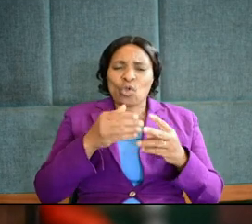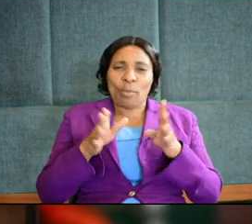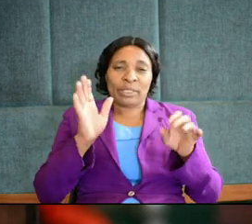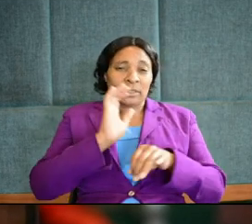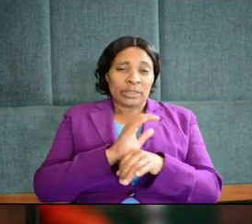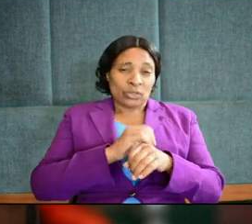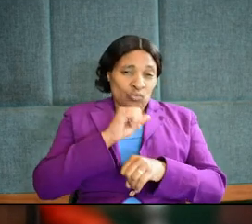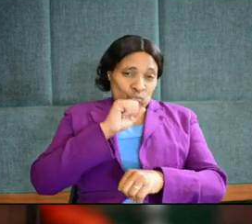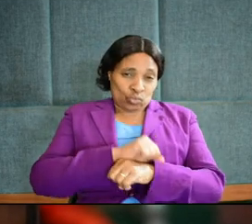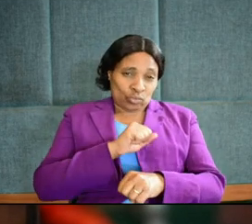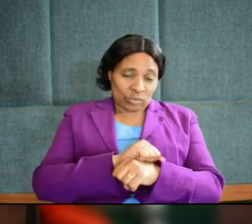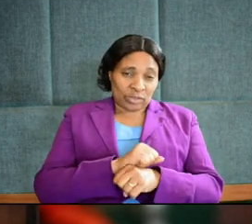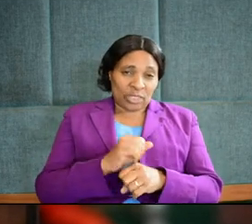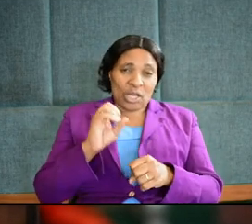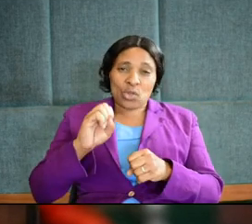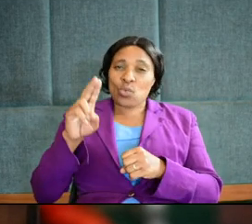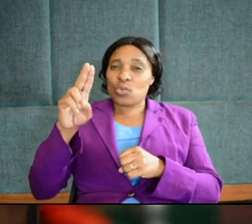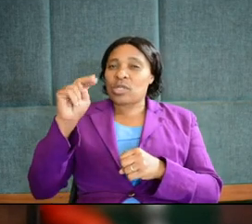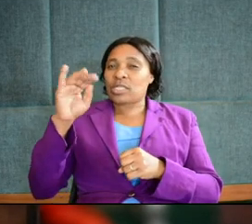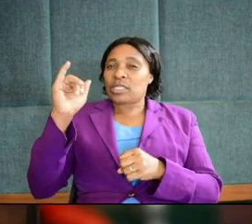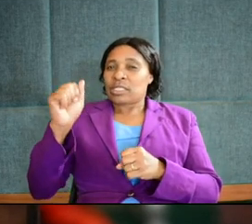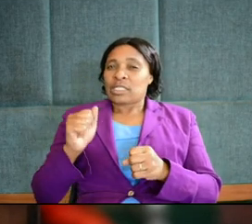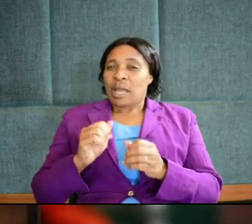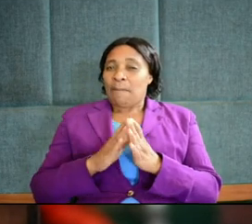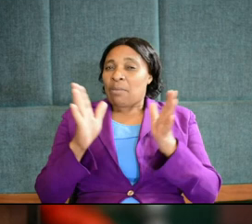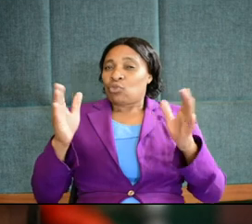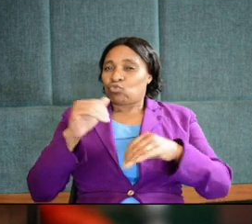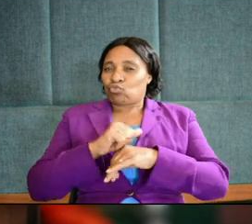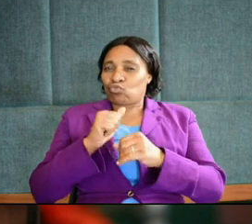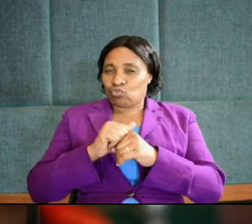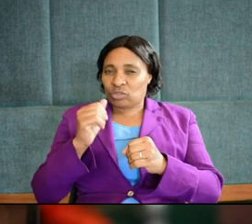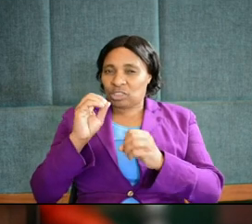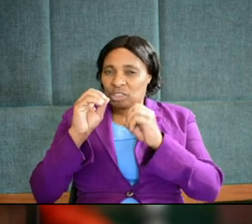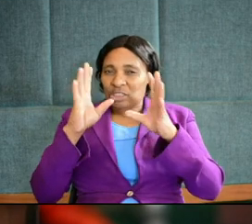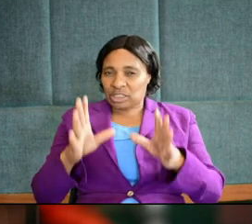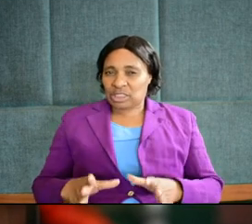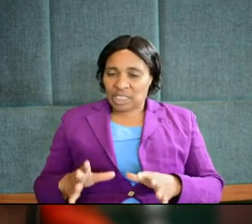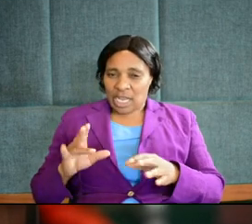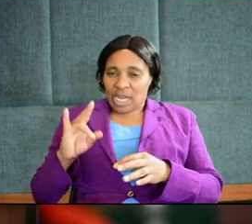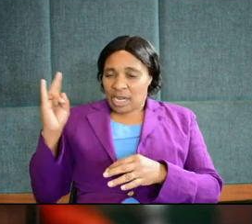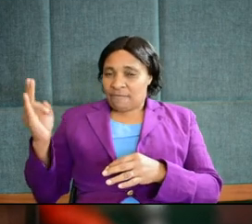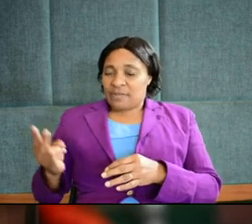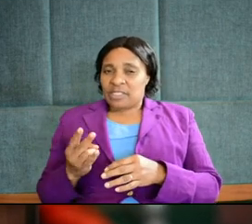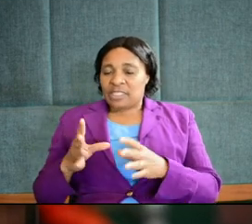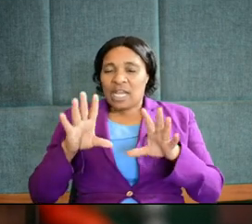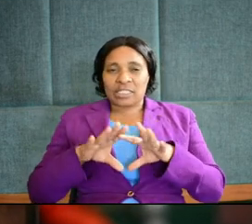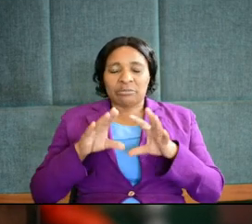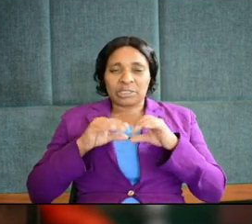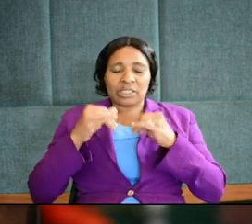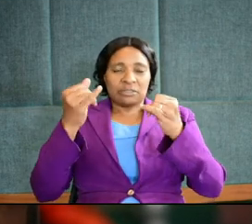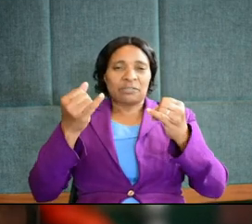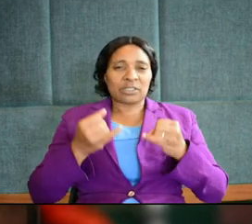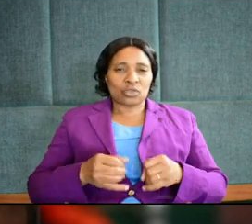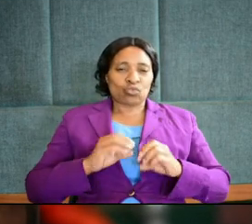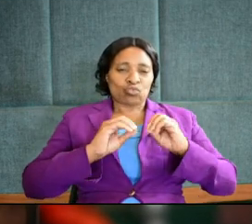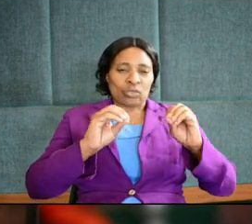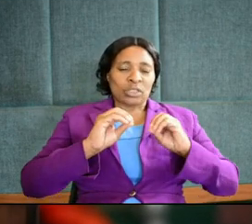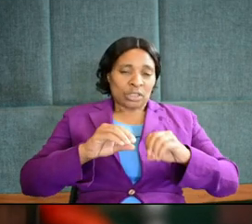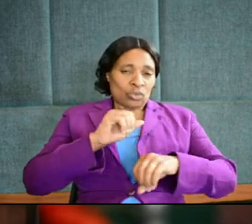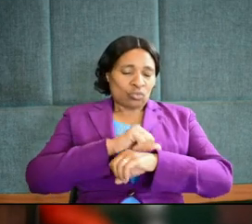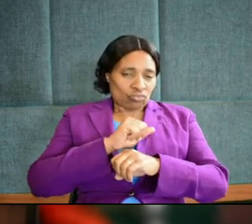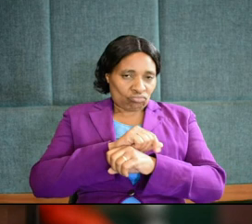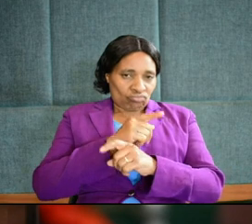church school. Eunice, a public school teacher and fourth-generation Adventist, accepted the invitation to teach at the